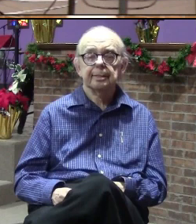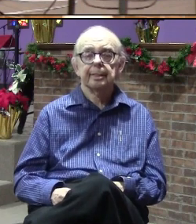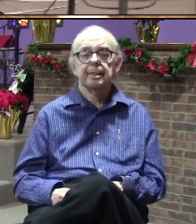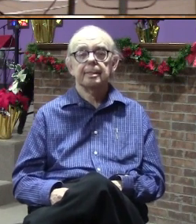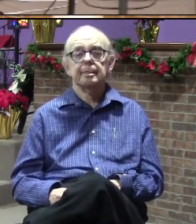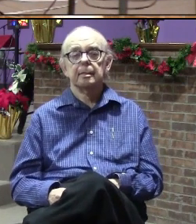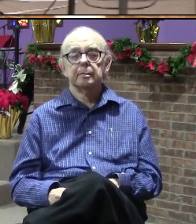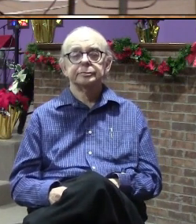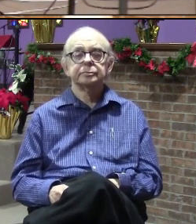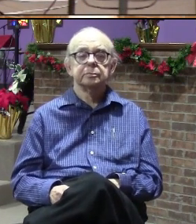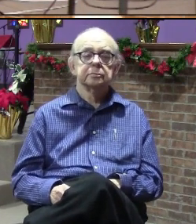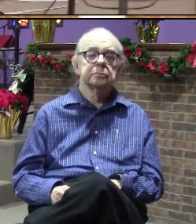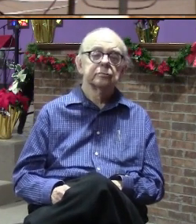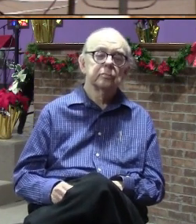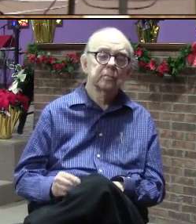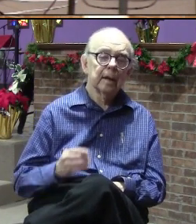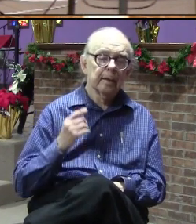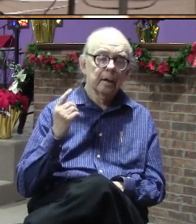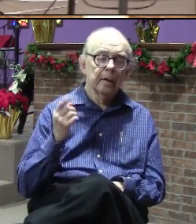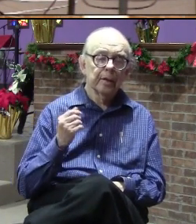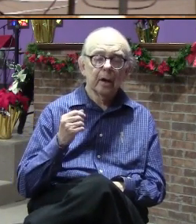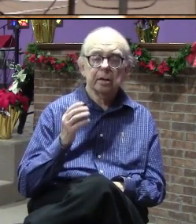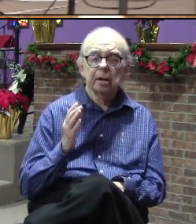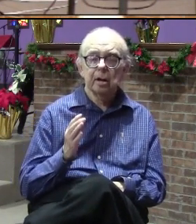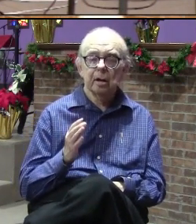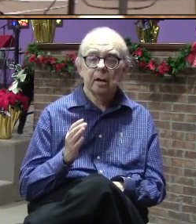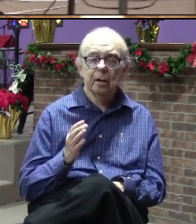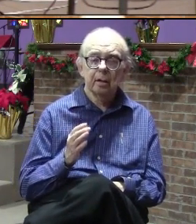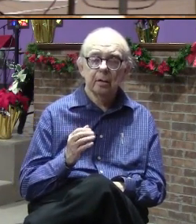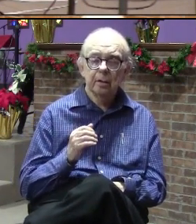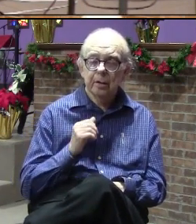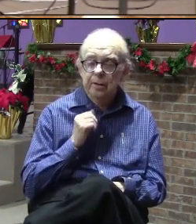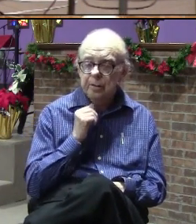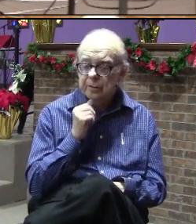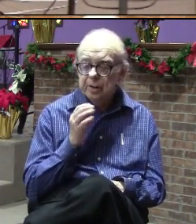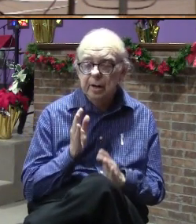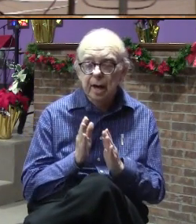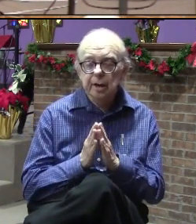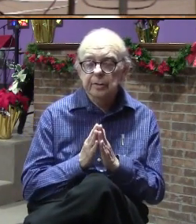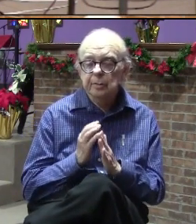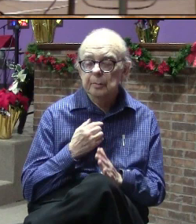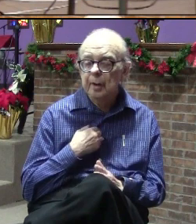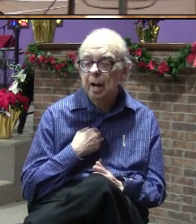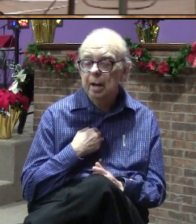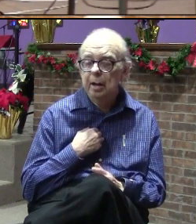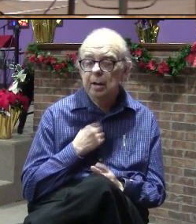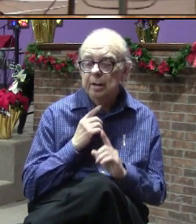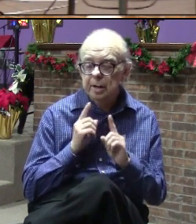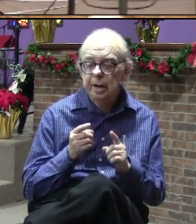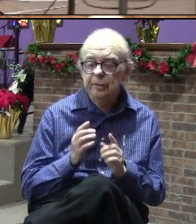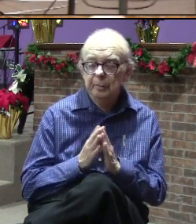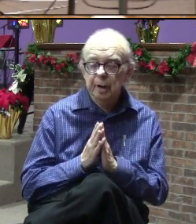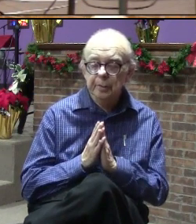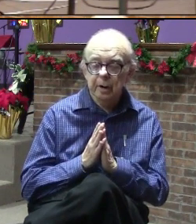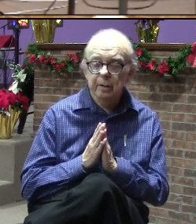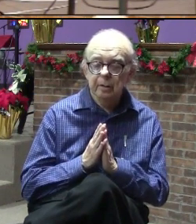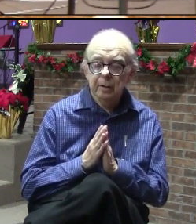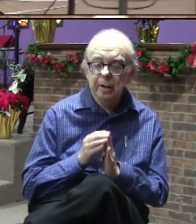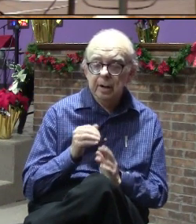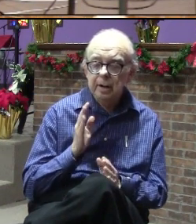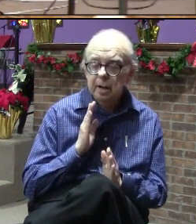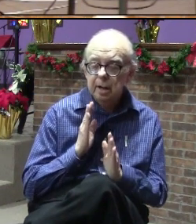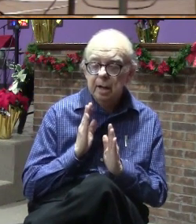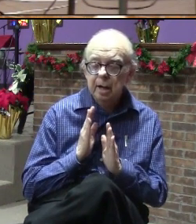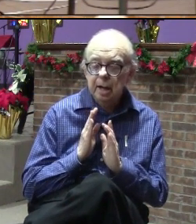and thought, God, you didn't answer that prayer. But God answered that prayer in